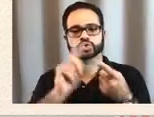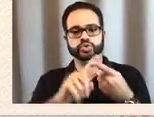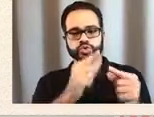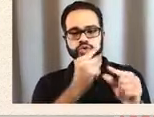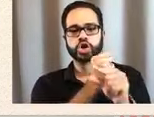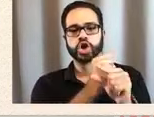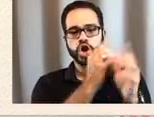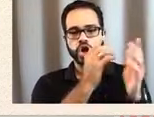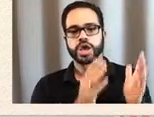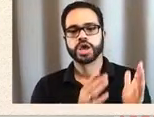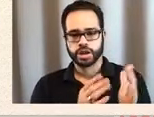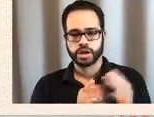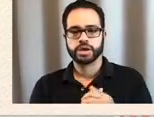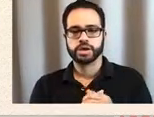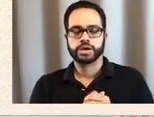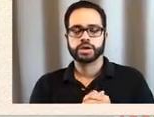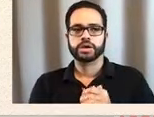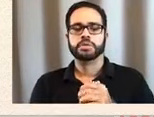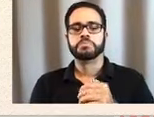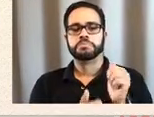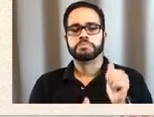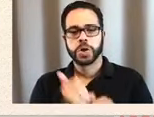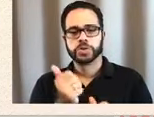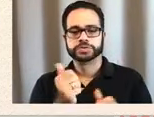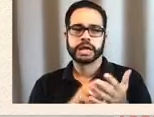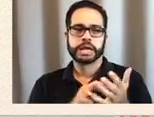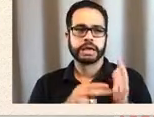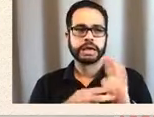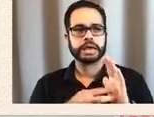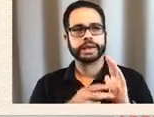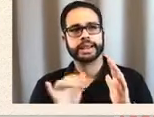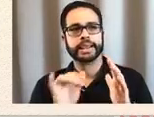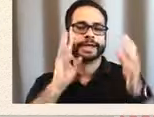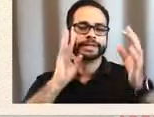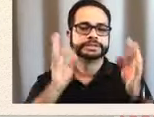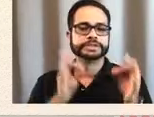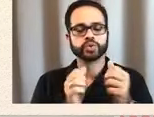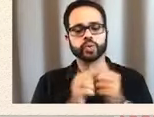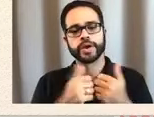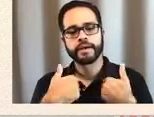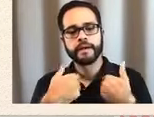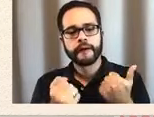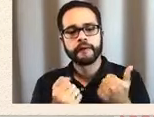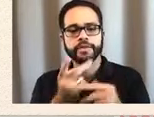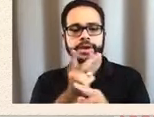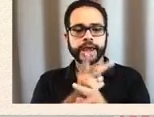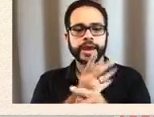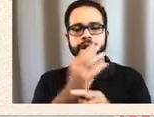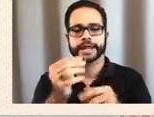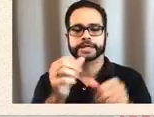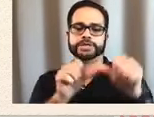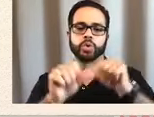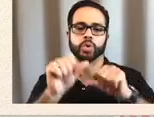cases, those are decisions like healthcare decisions and social decision-making.